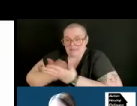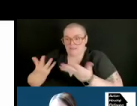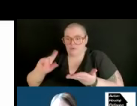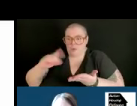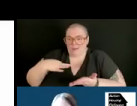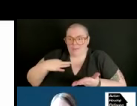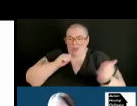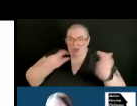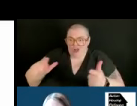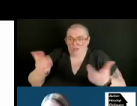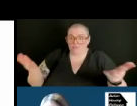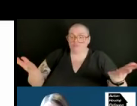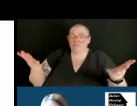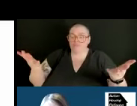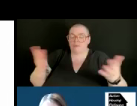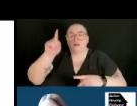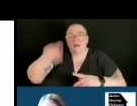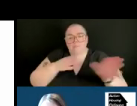strategy.